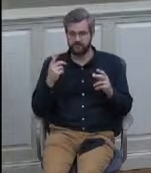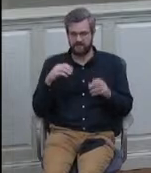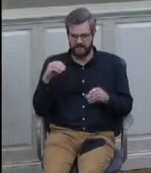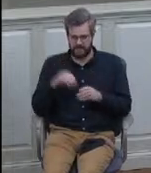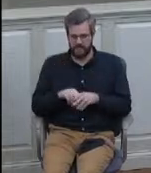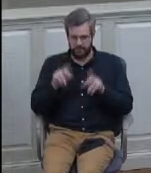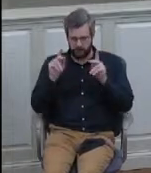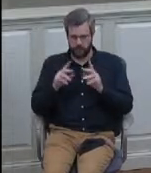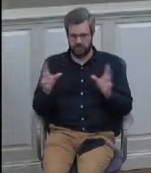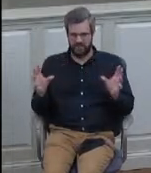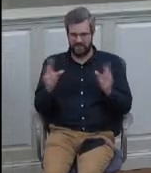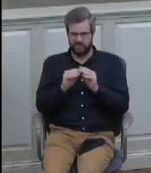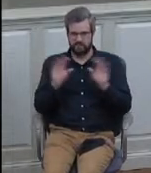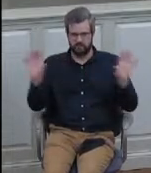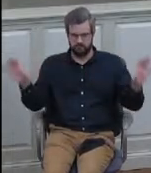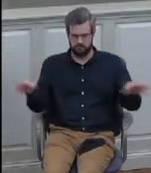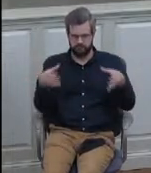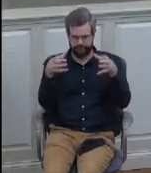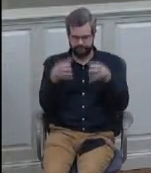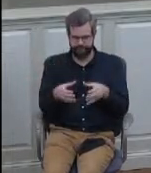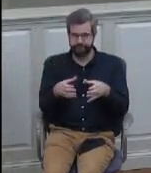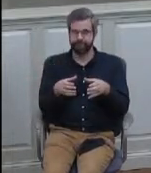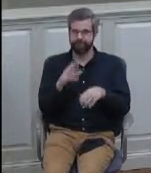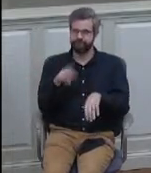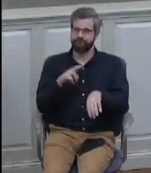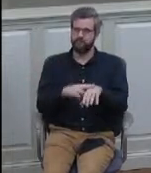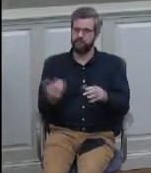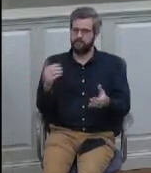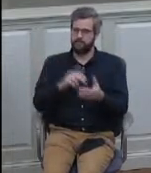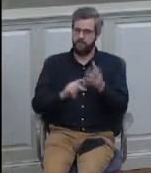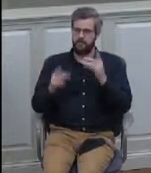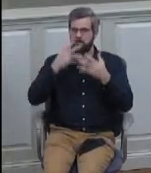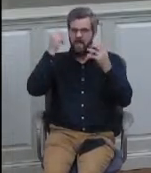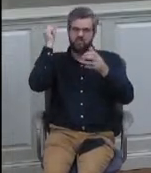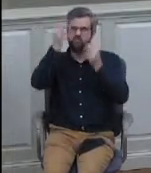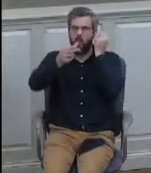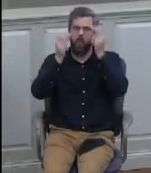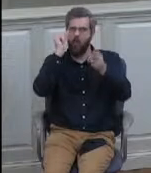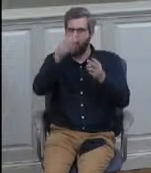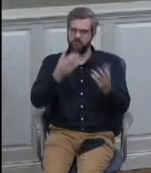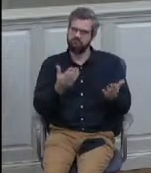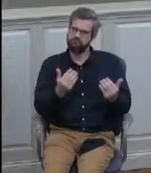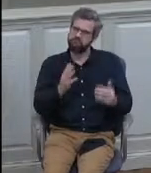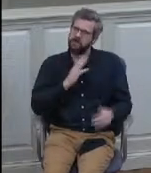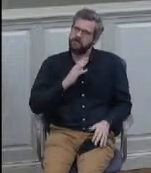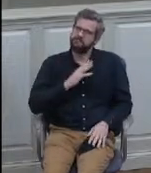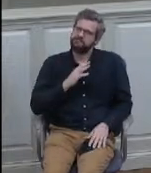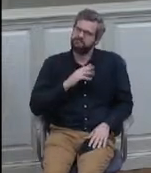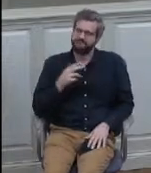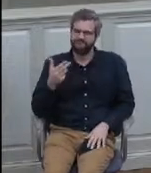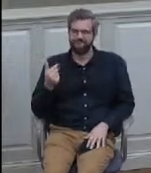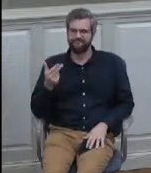in-person meetings, you know, where we get back to yeah. People throw things at us from the audience or something.